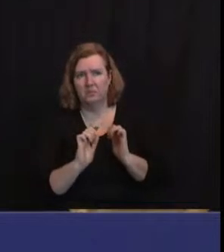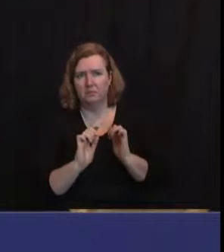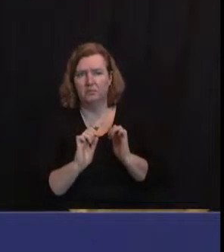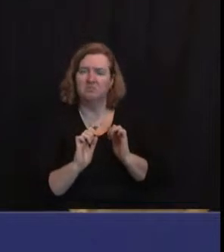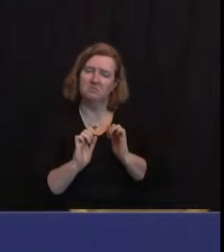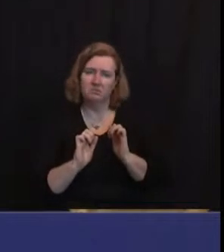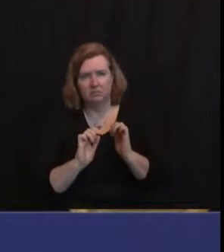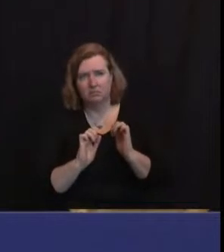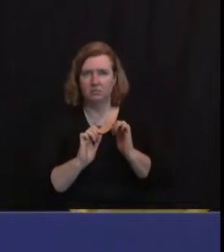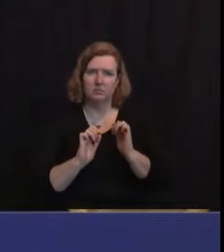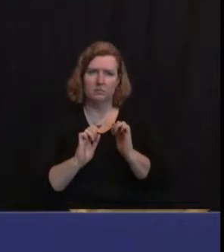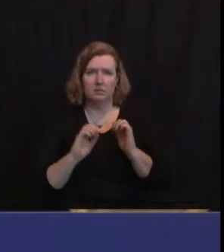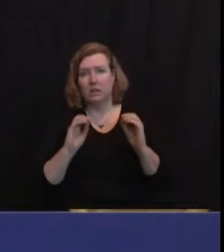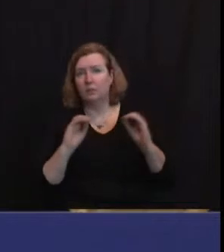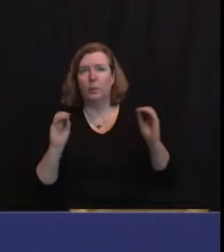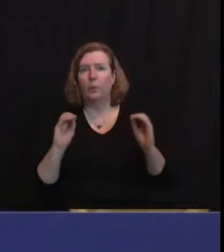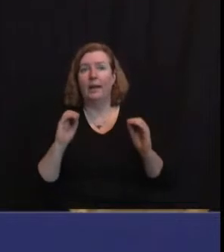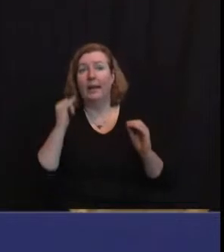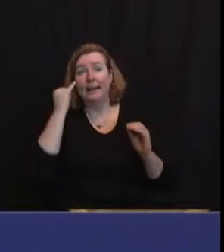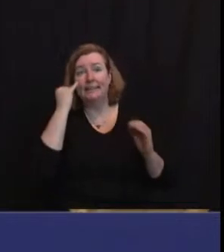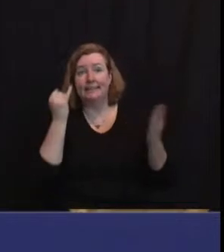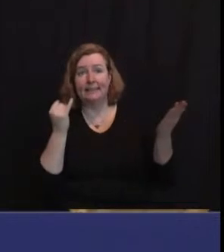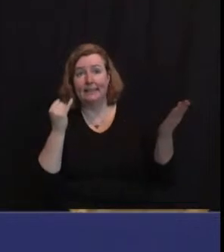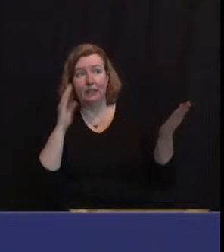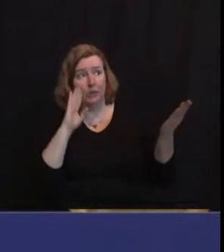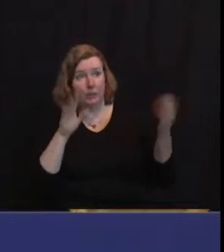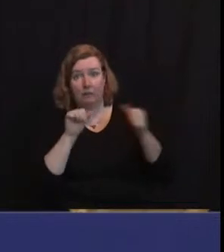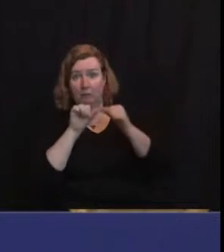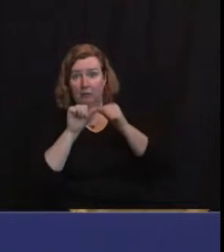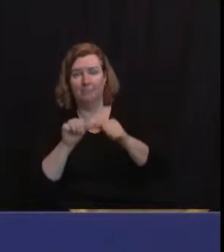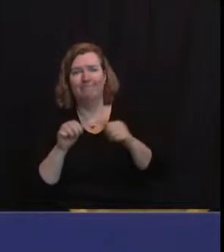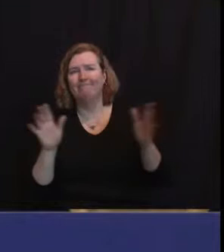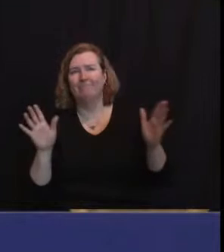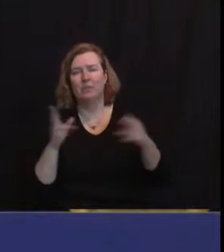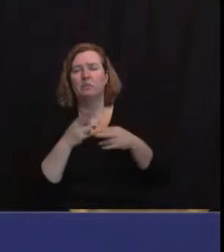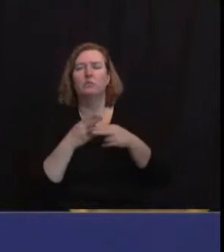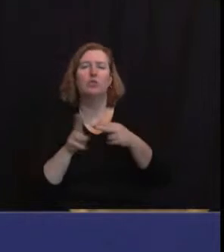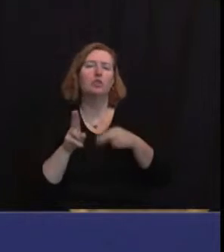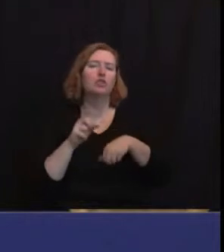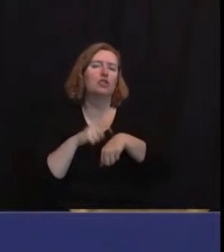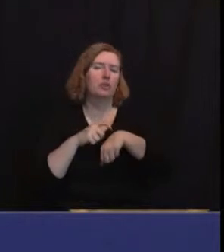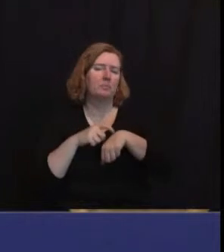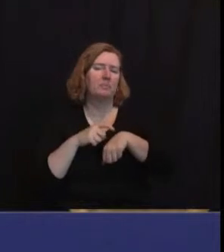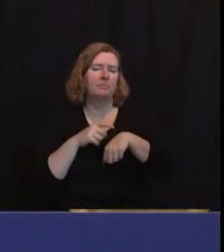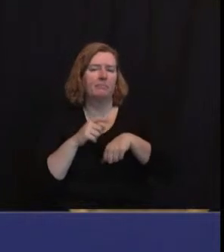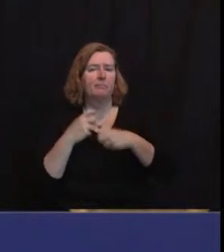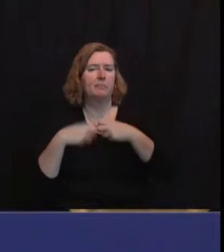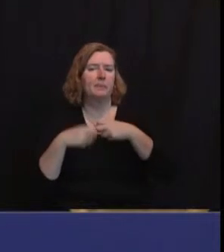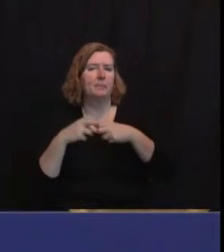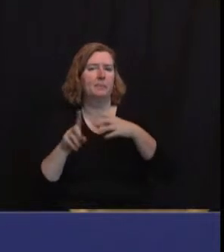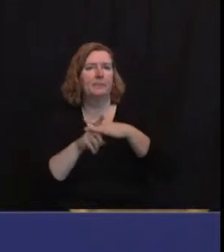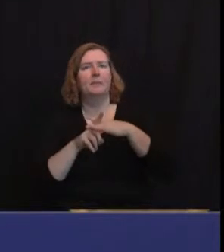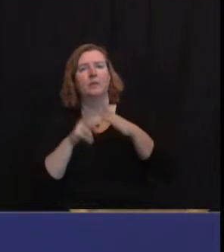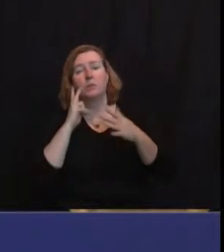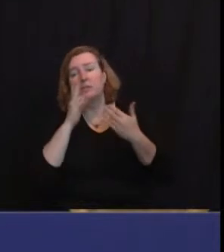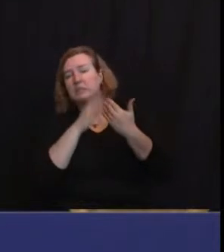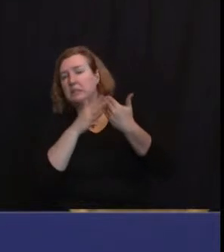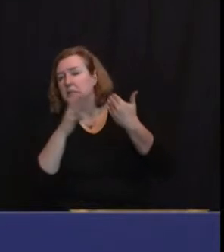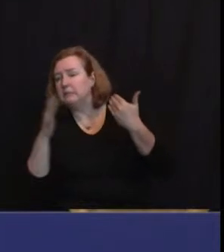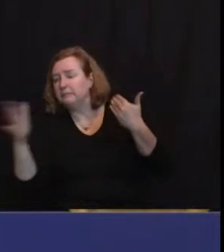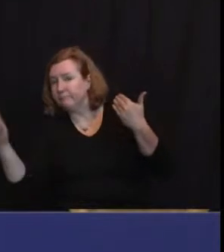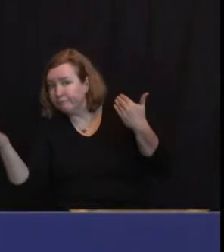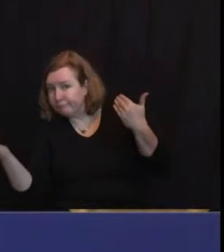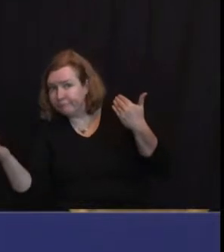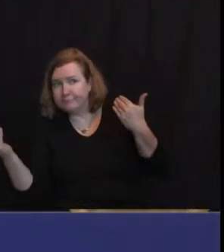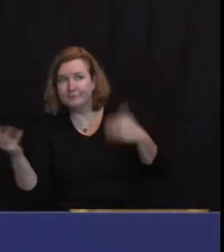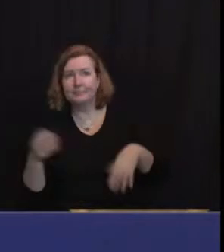gotten any indication that it is. So giving people peace of mind, giving them some sense of how the road ahead looks, we think there's a lot of value to that.